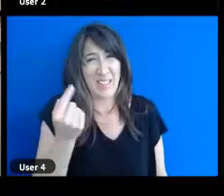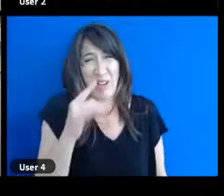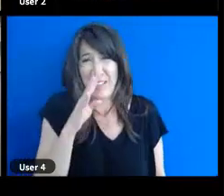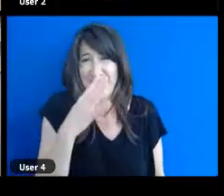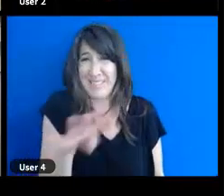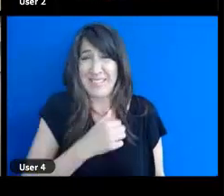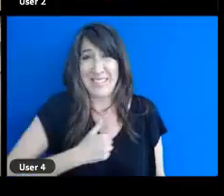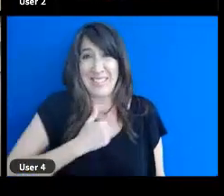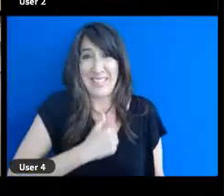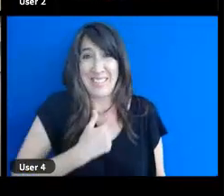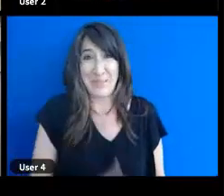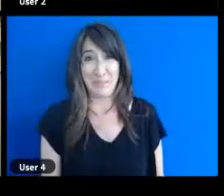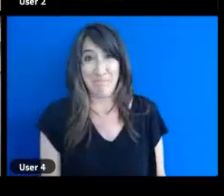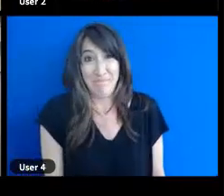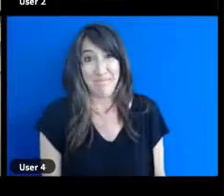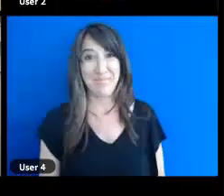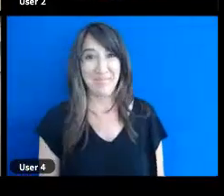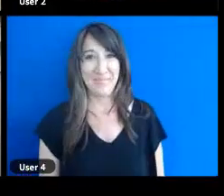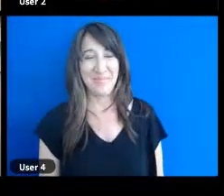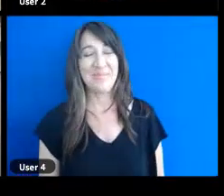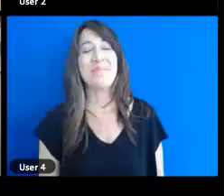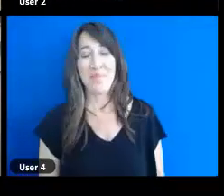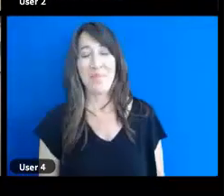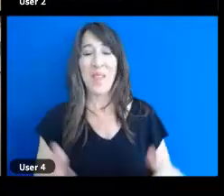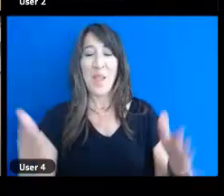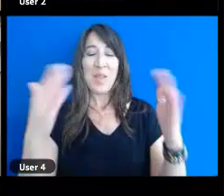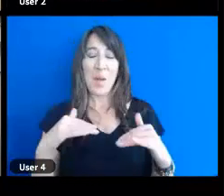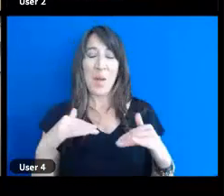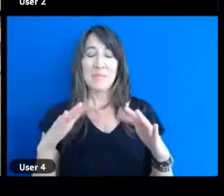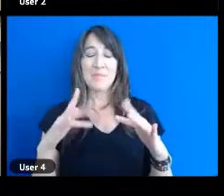I apologize for that. Just ignore him.